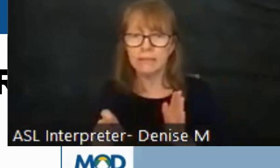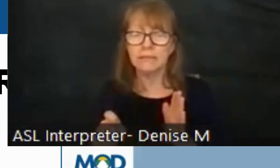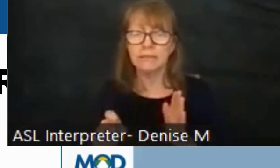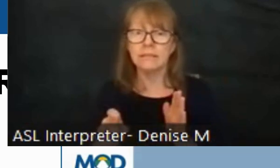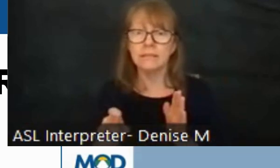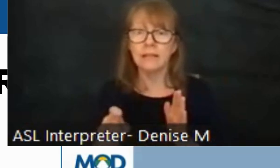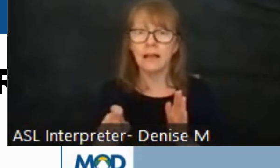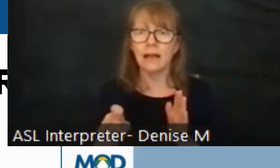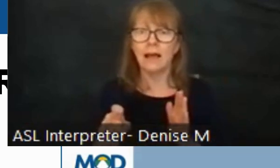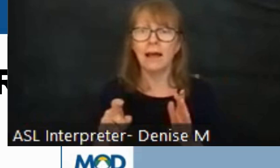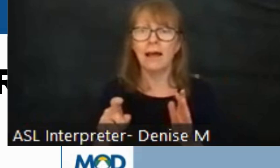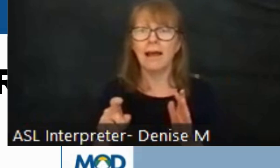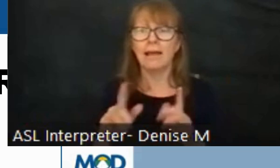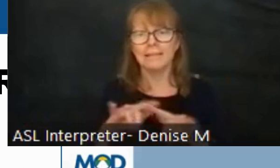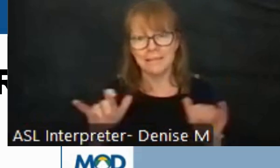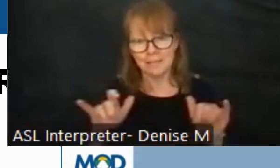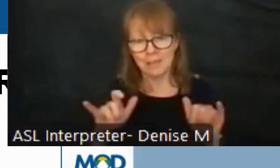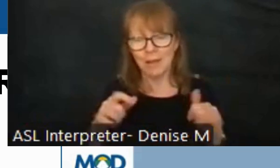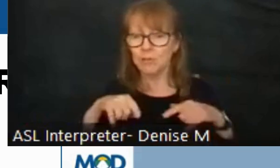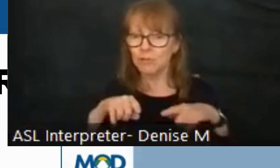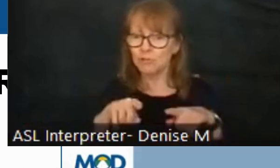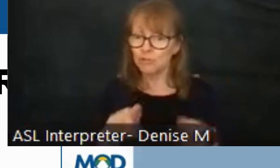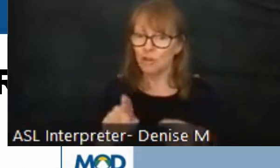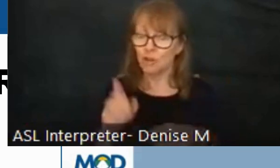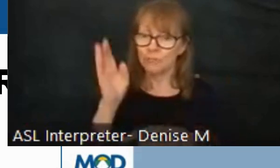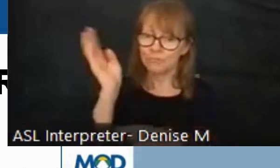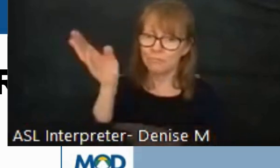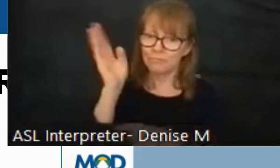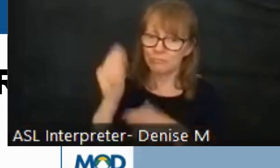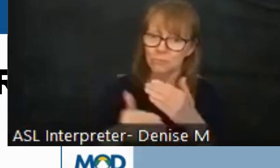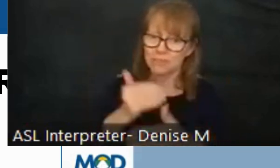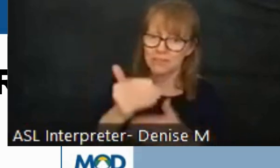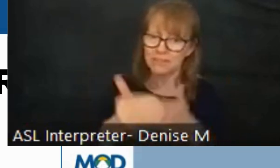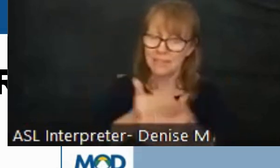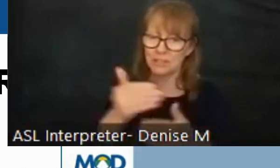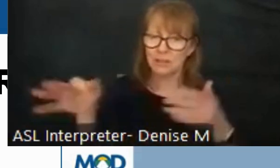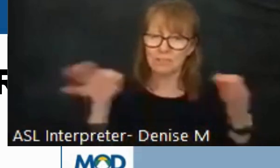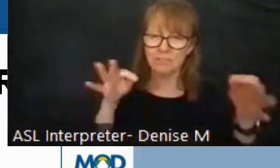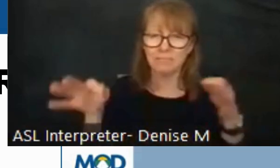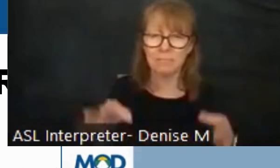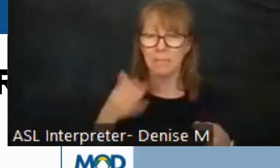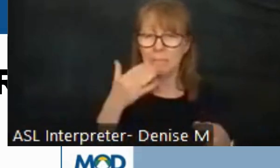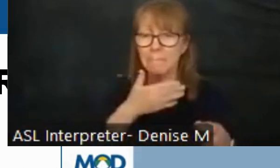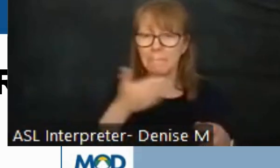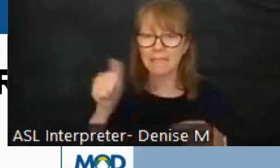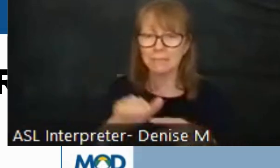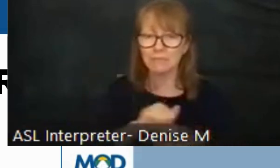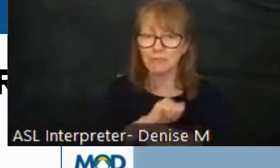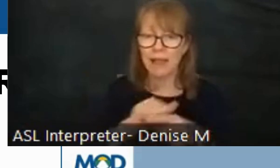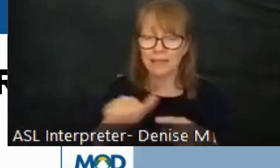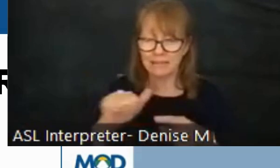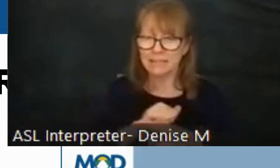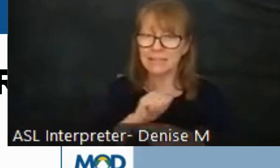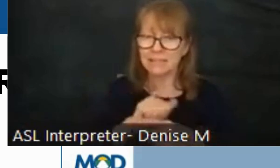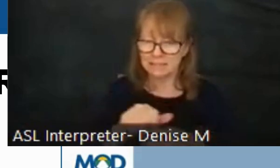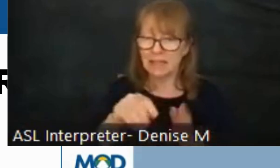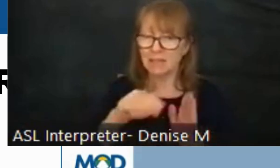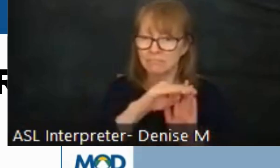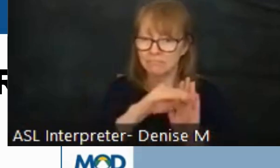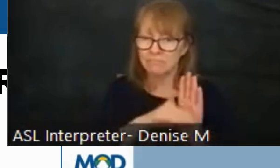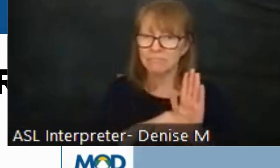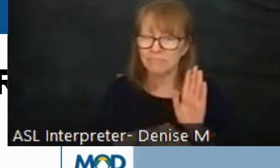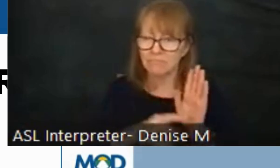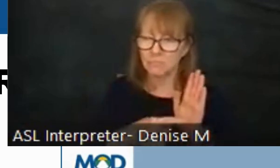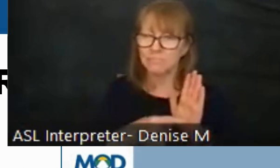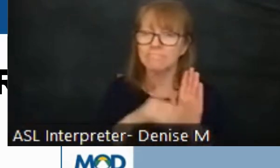this presentation, we're going to offer some best practice type suggestions that we think will help people better